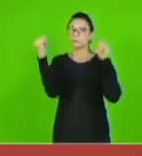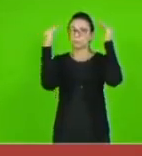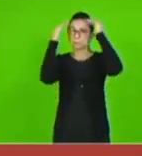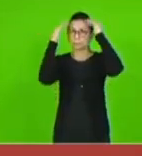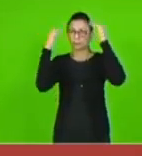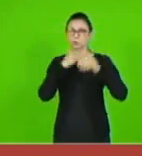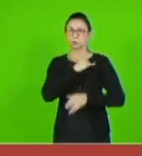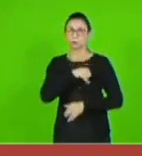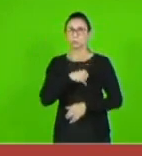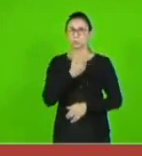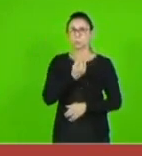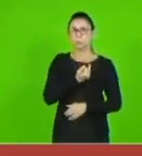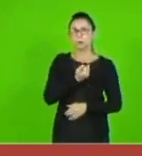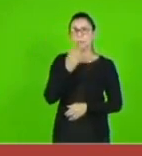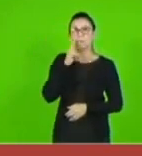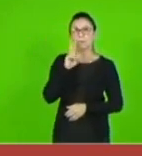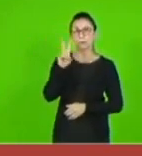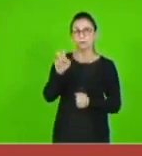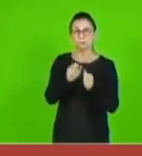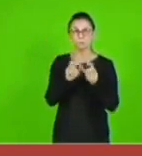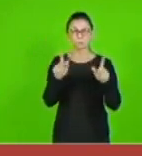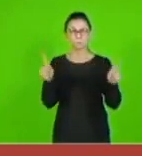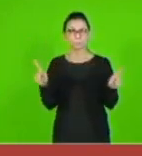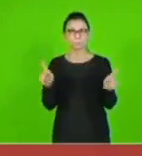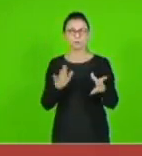has revealed to us. They're prophetic.